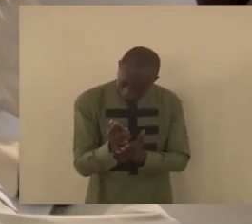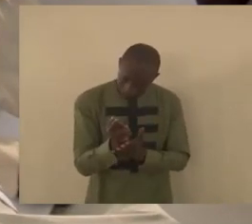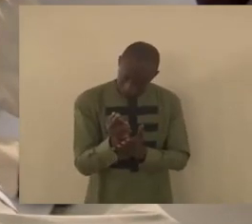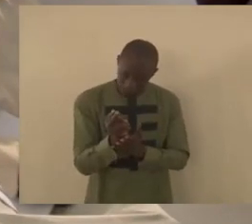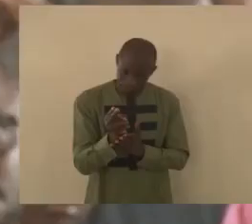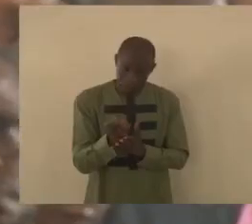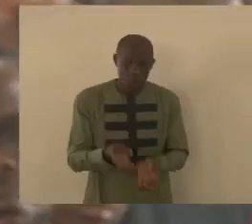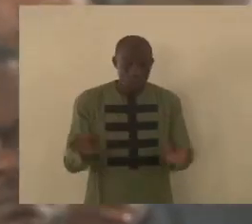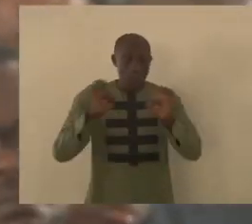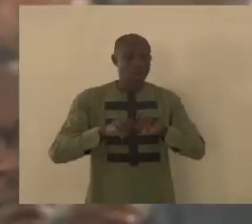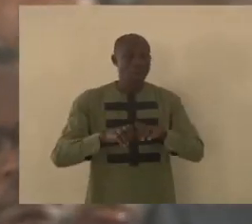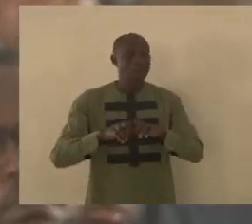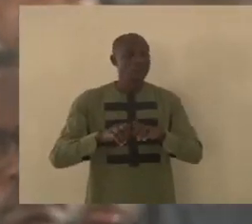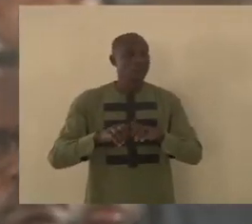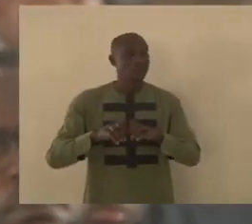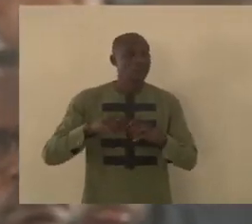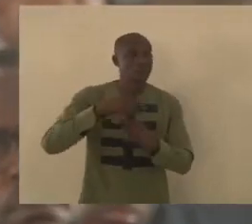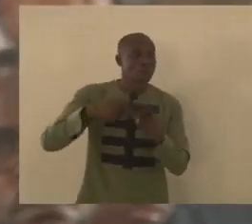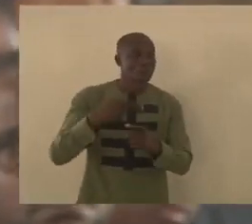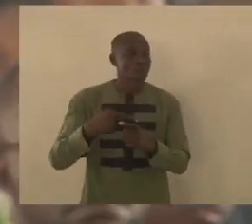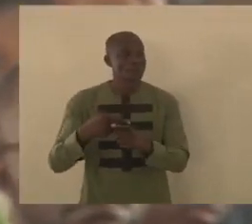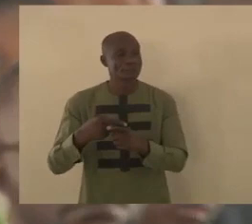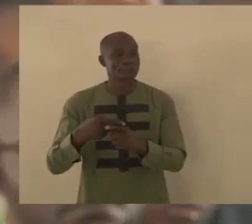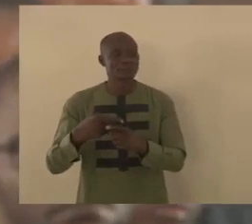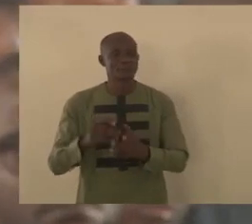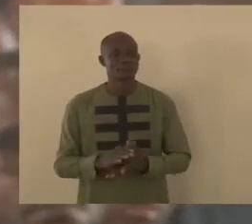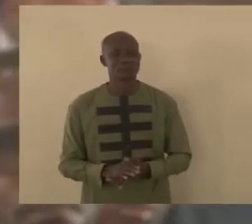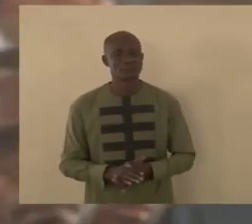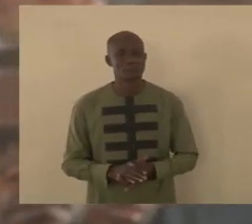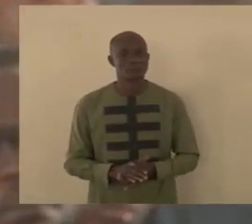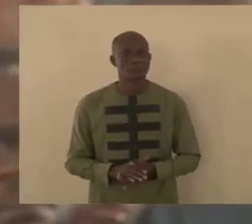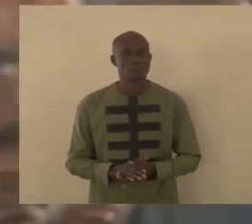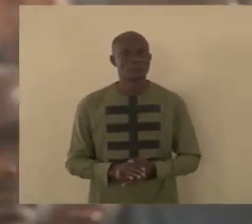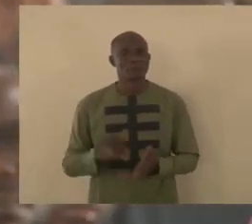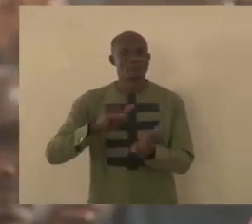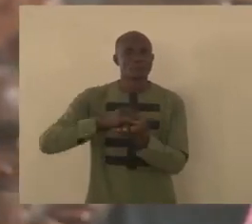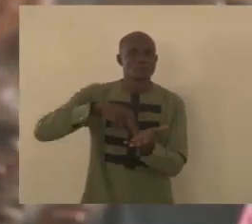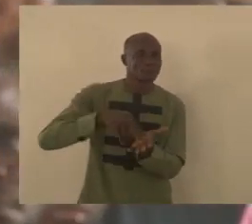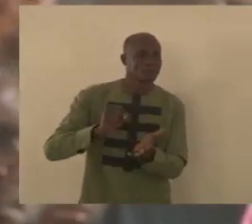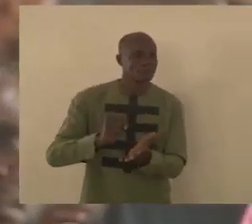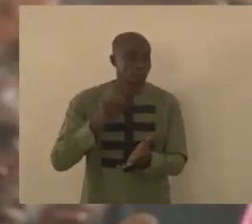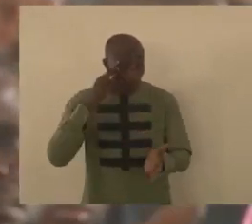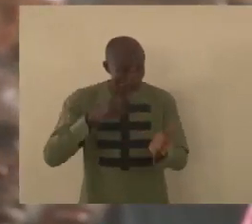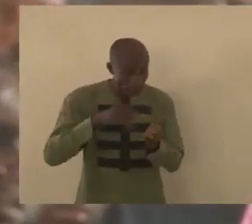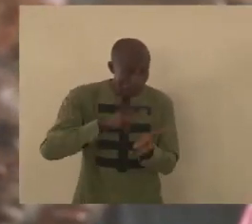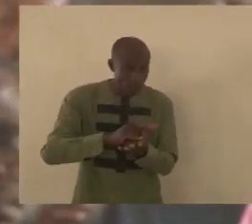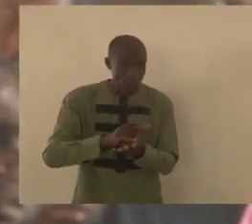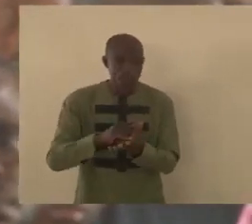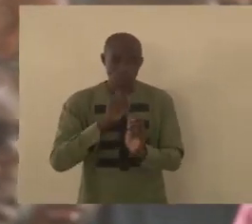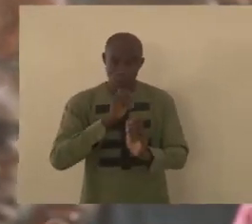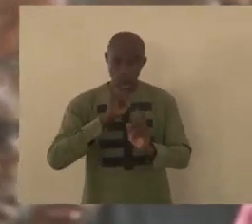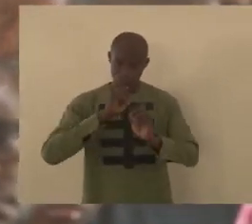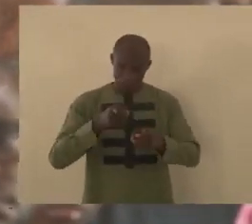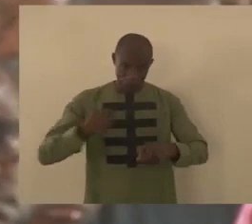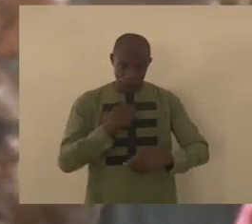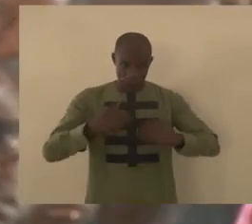sincerity, even when honor and talent seem more important. That means recognizing that the